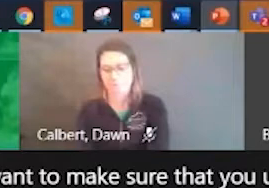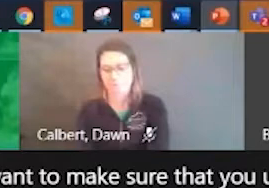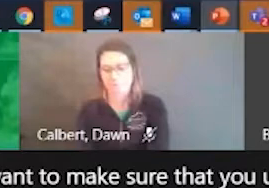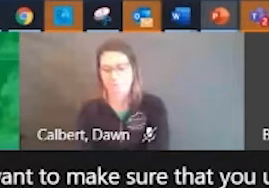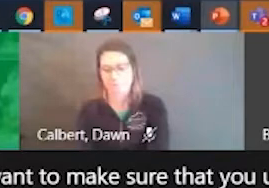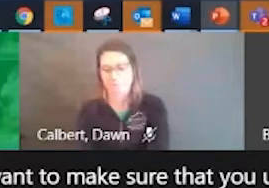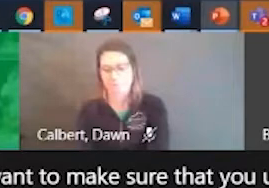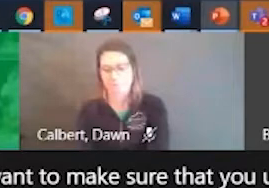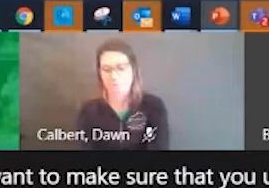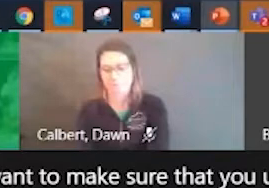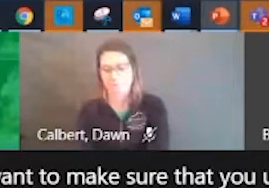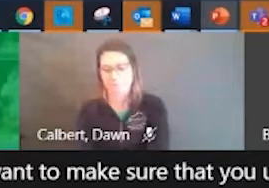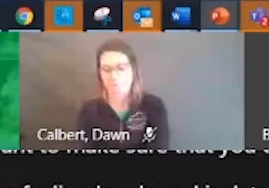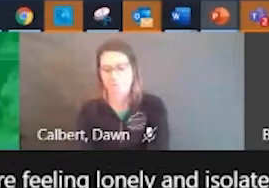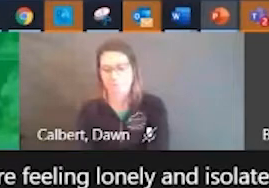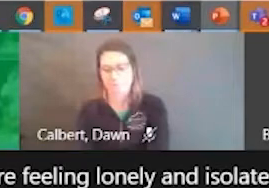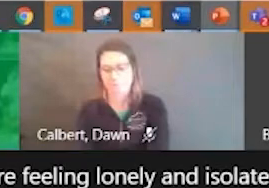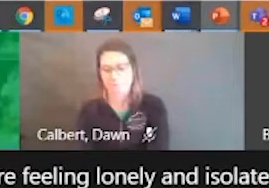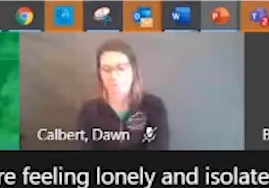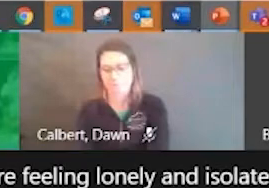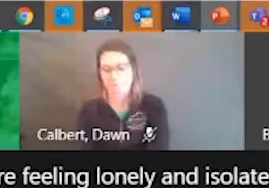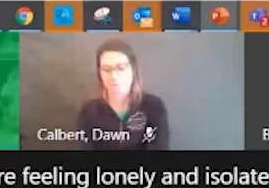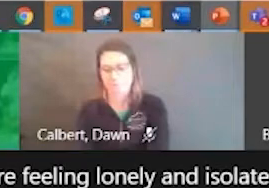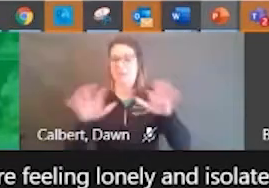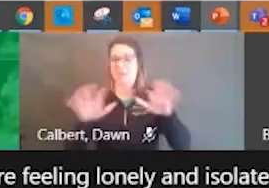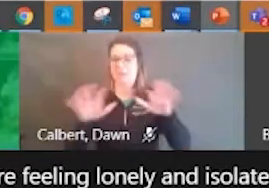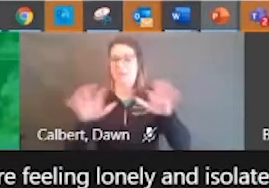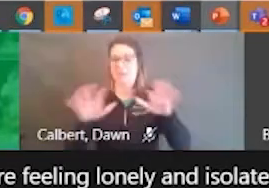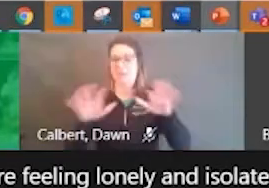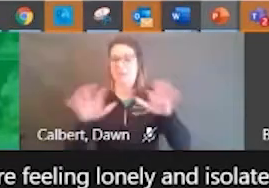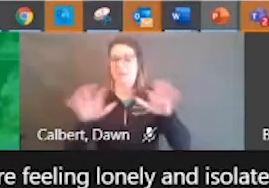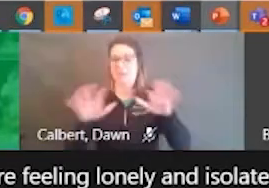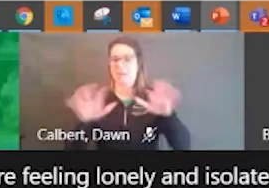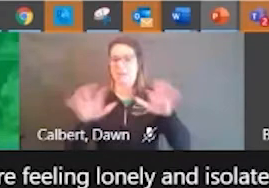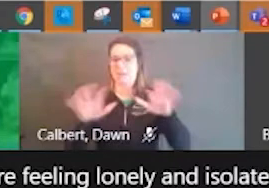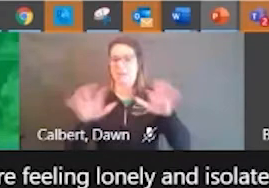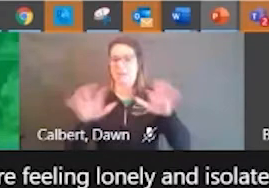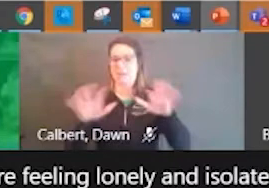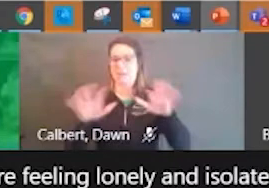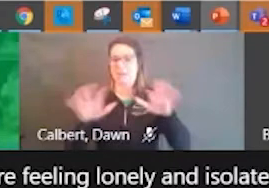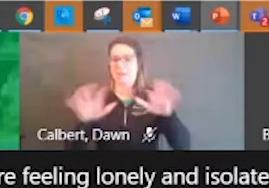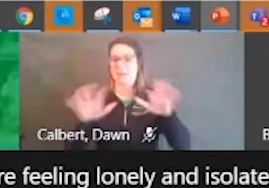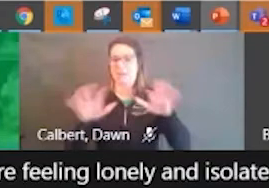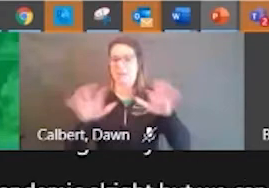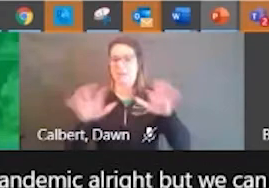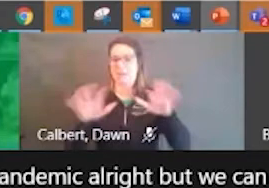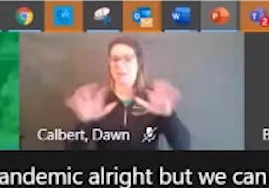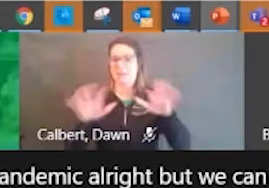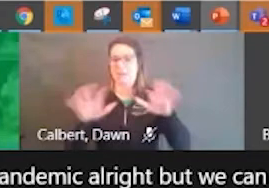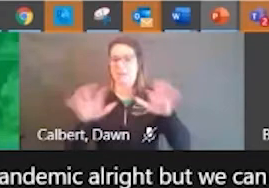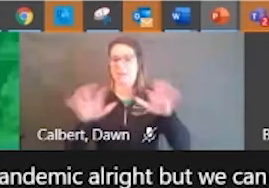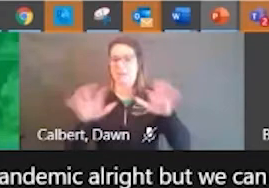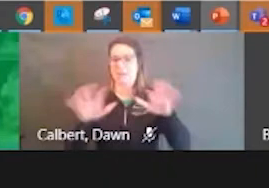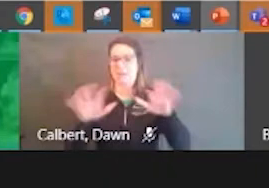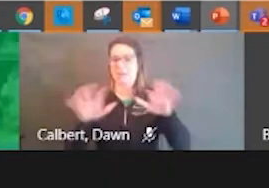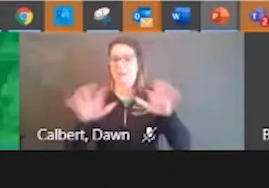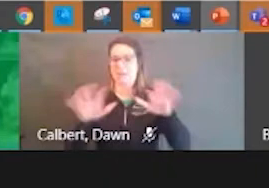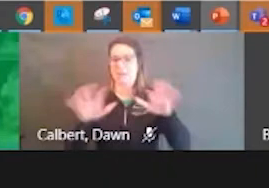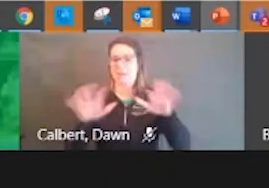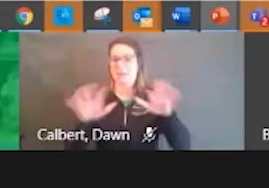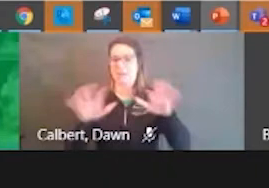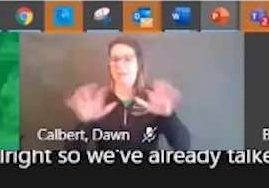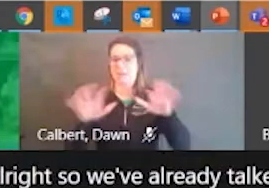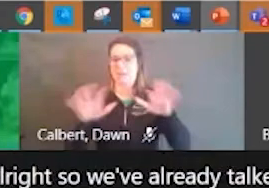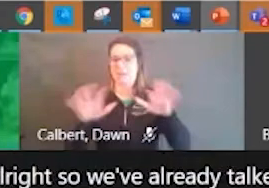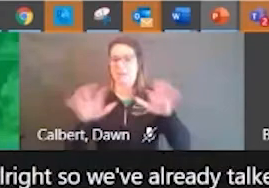pandemic. All right, but we can use some of our resilience to kind of overcome some of that. All right, so we've already talked